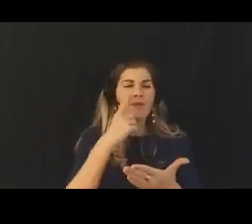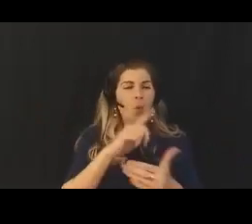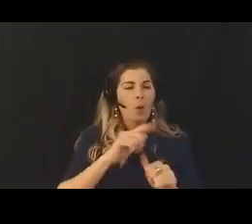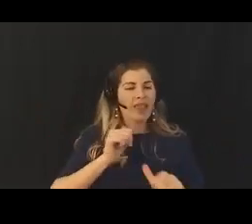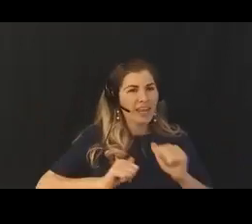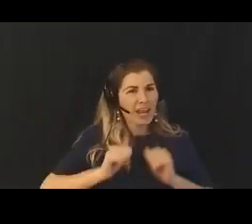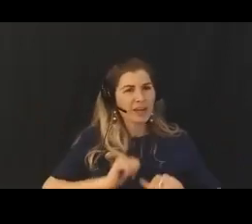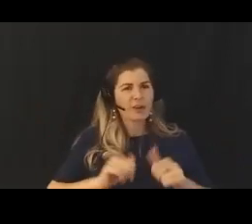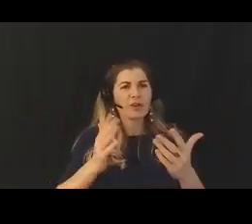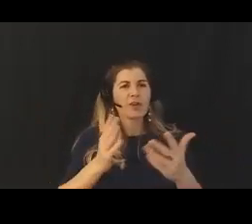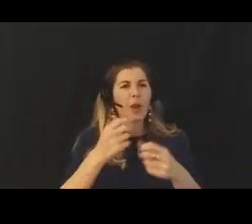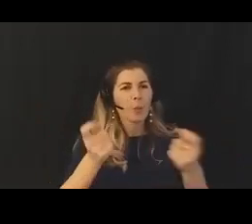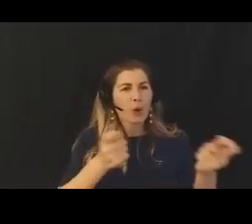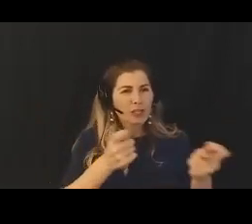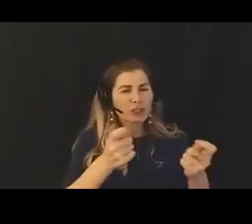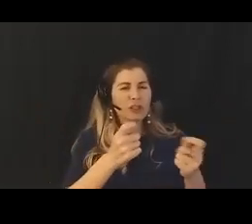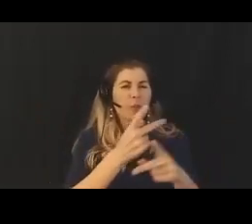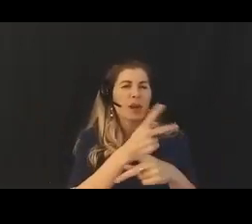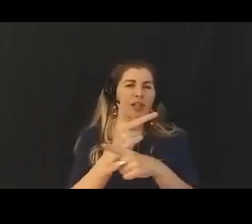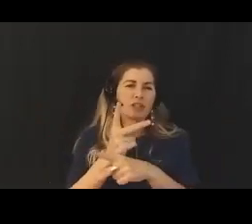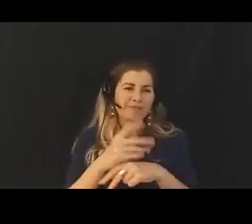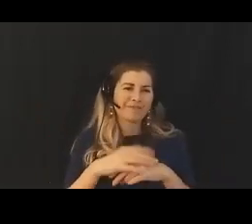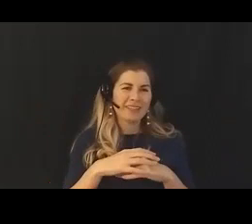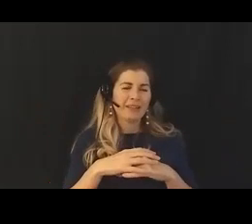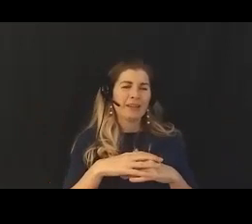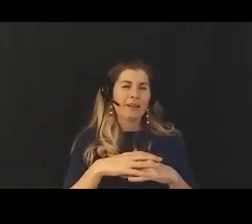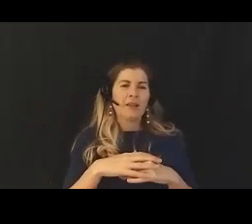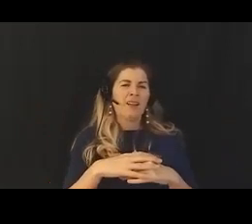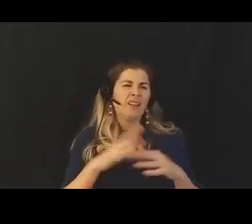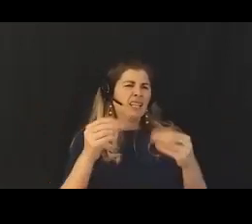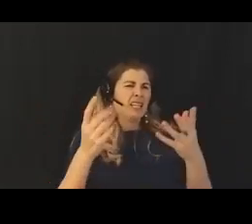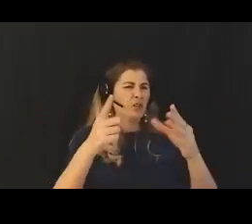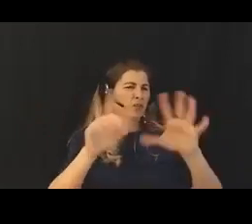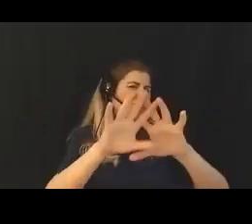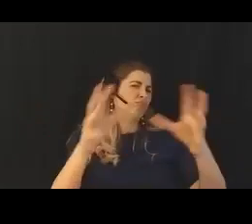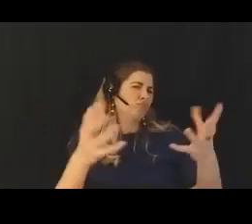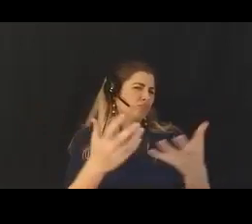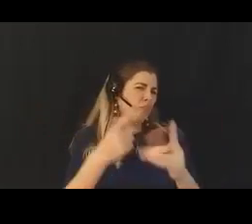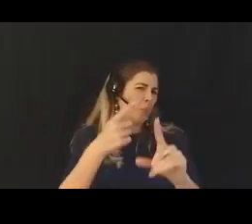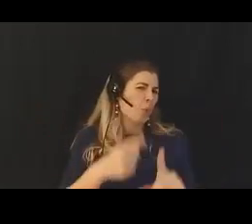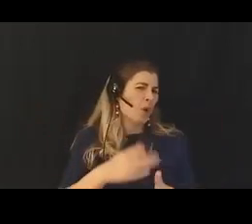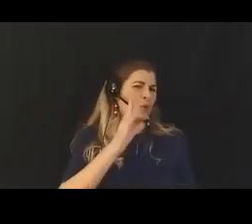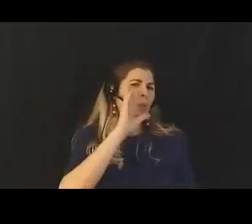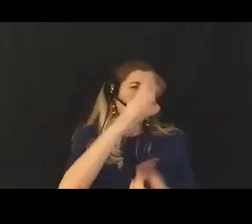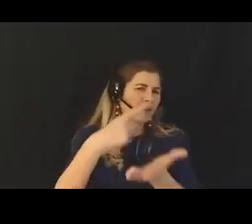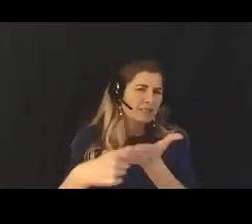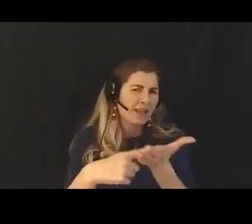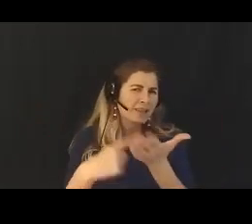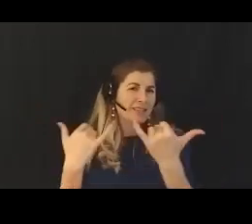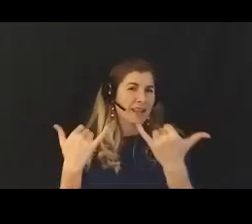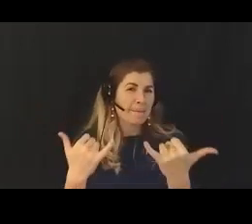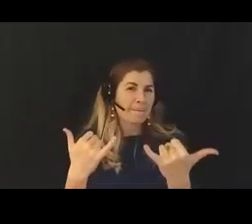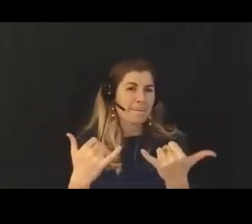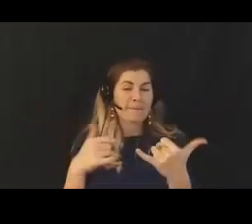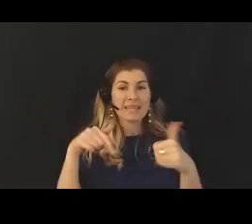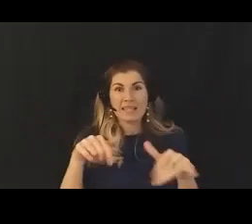presenting theater virtually. So just to give you an overview of the agenda today, this